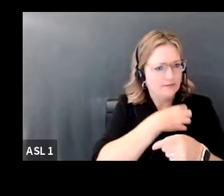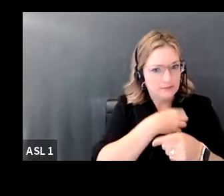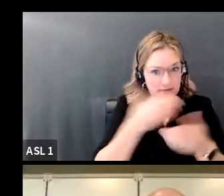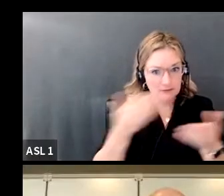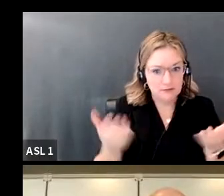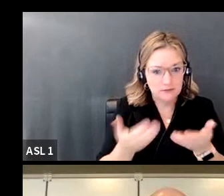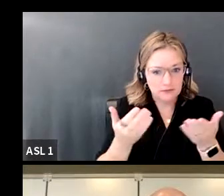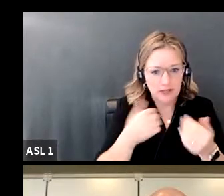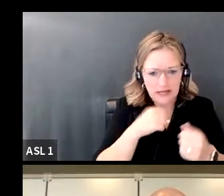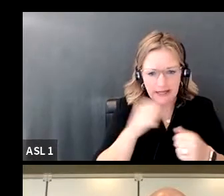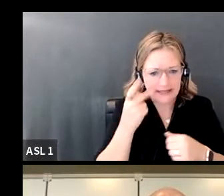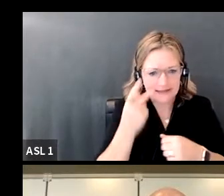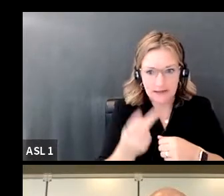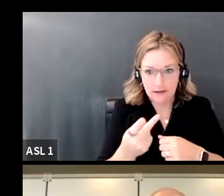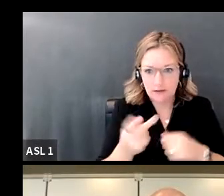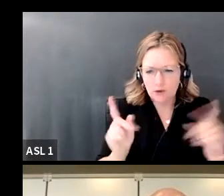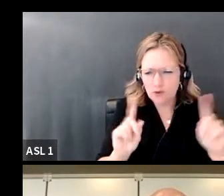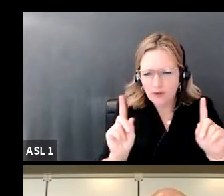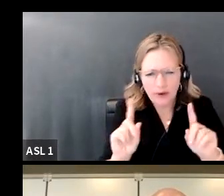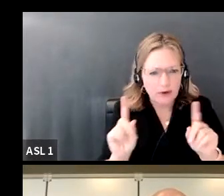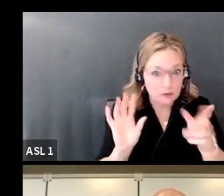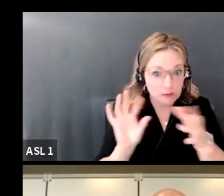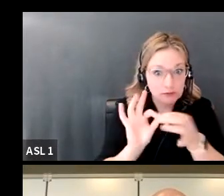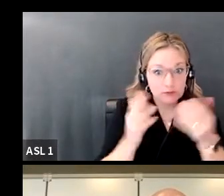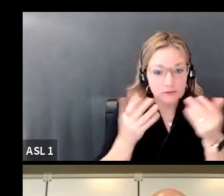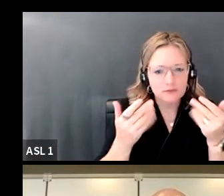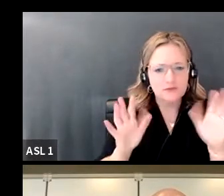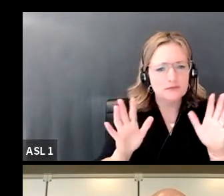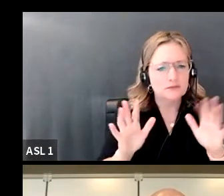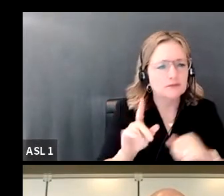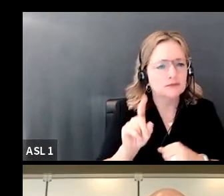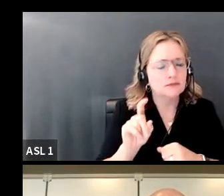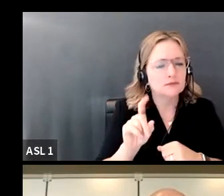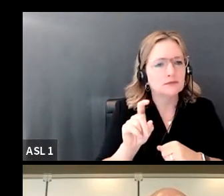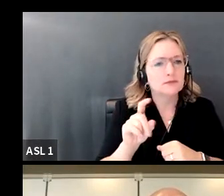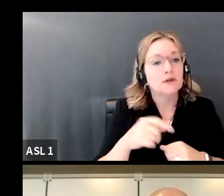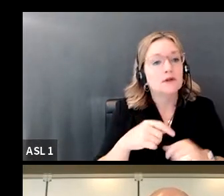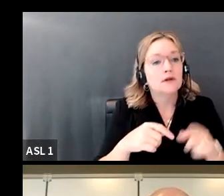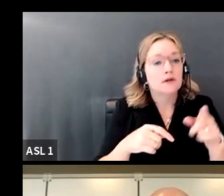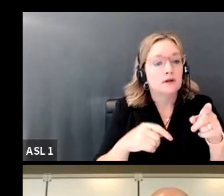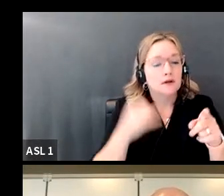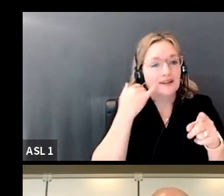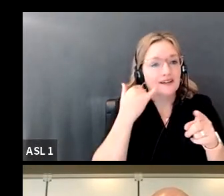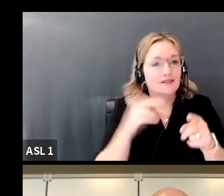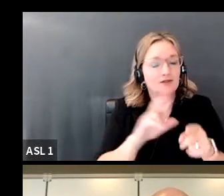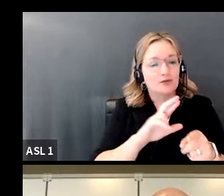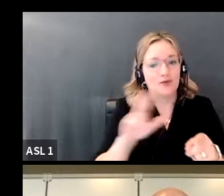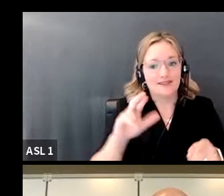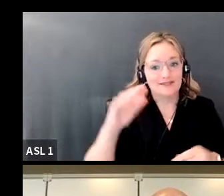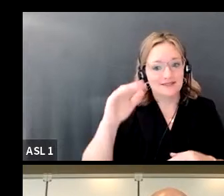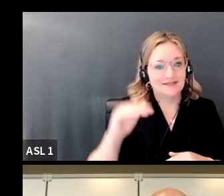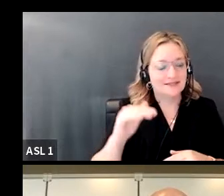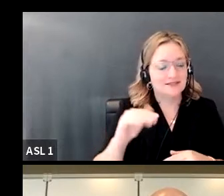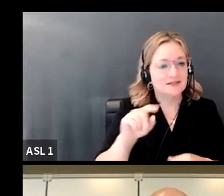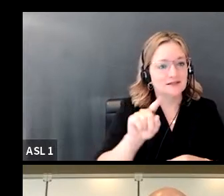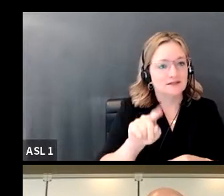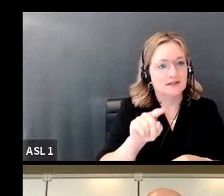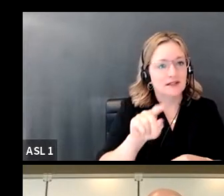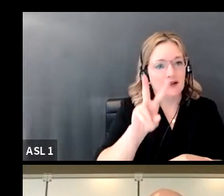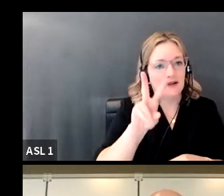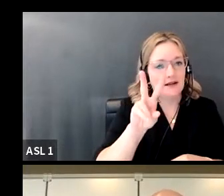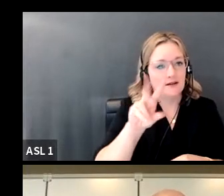does anybody see if the chief is joined and to uh the right-hand corner of your screen sandy there's a little box that says